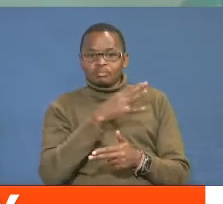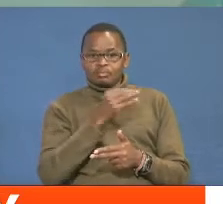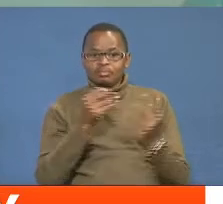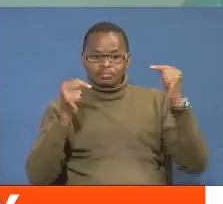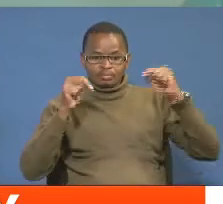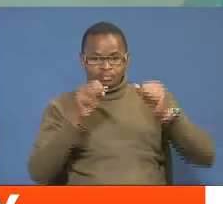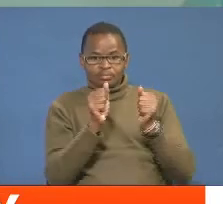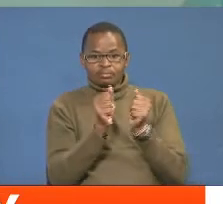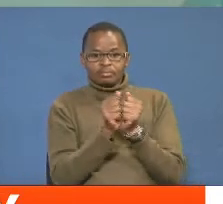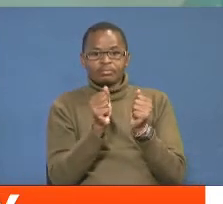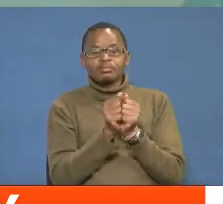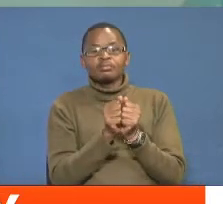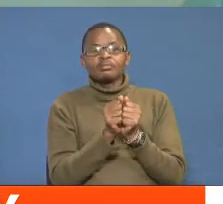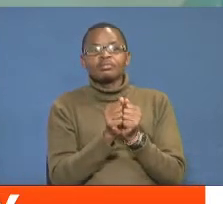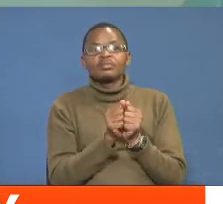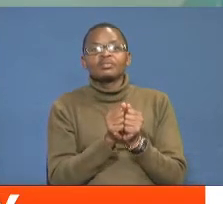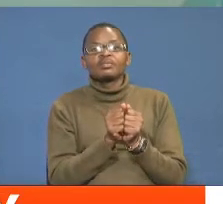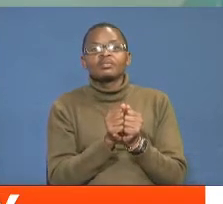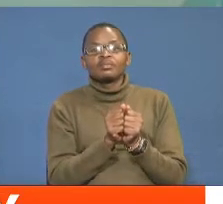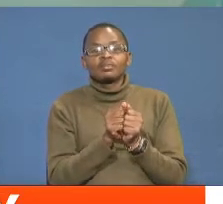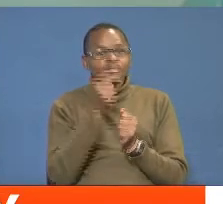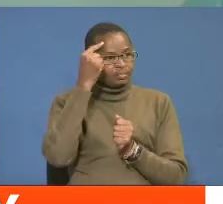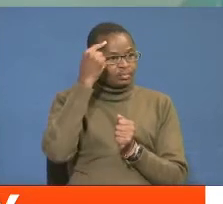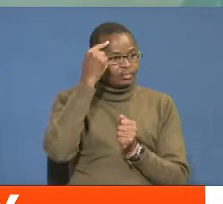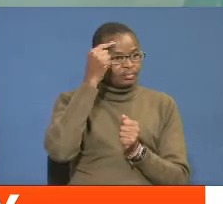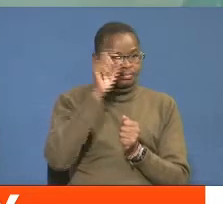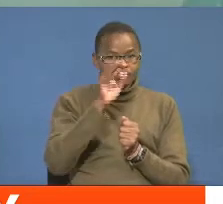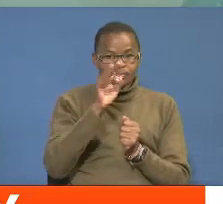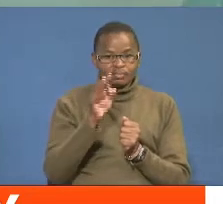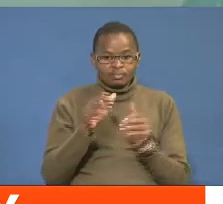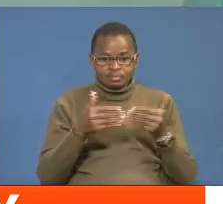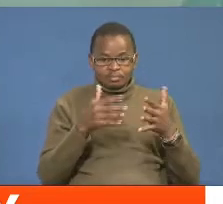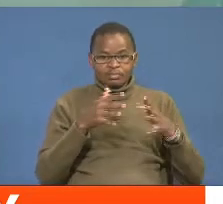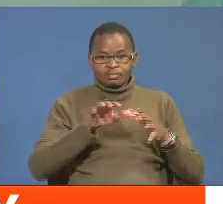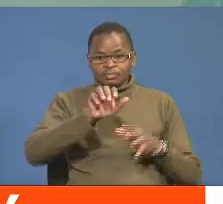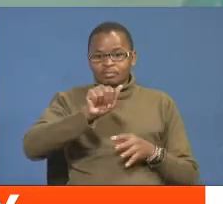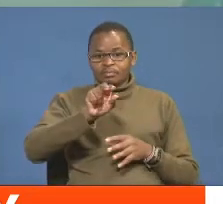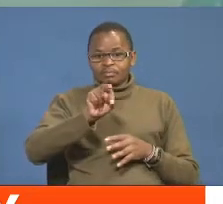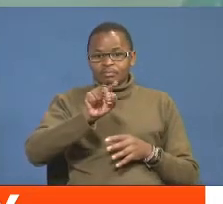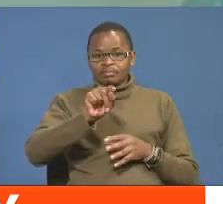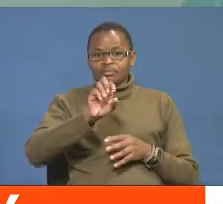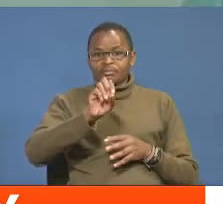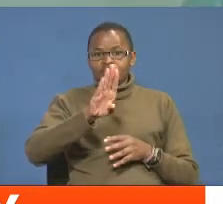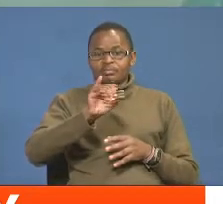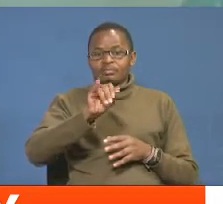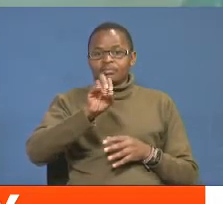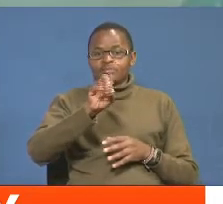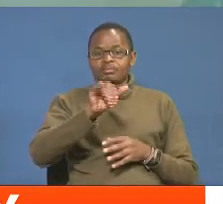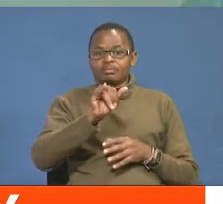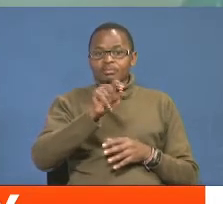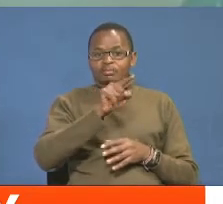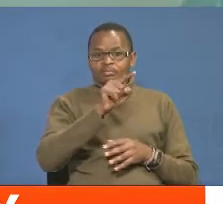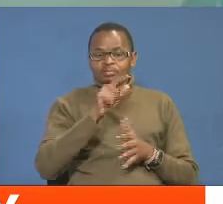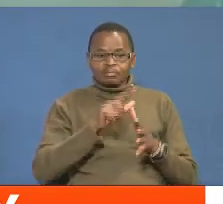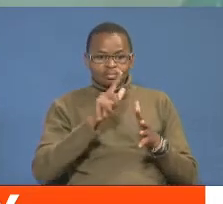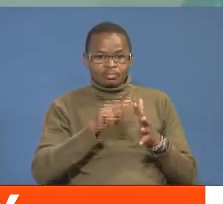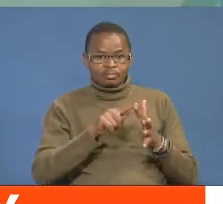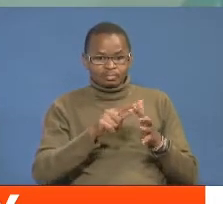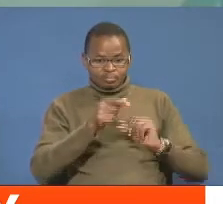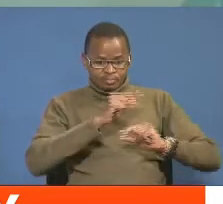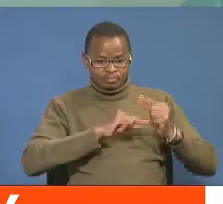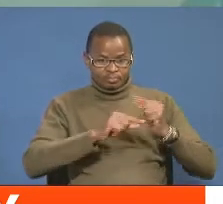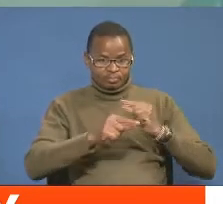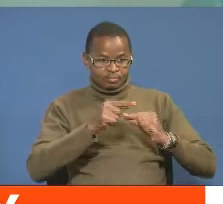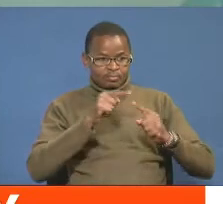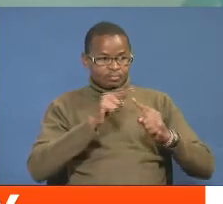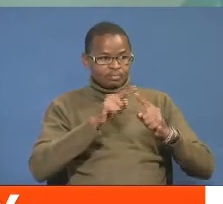he came up with this notion that, if you give people antibodies, we gave these shots, then it's going to generate